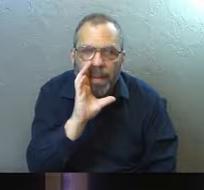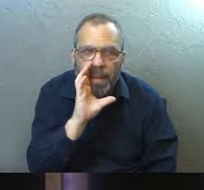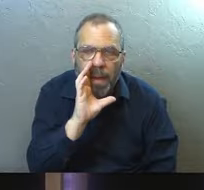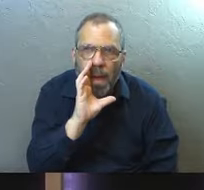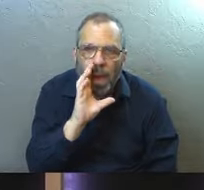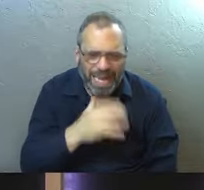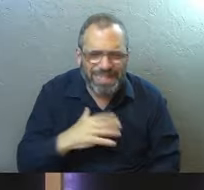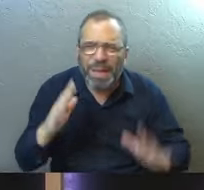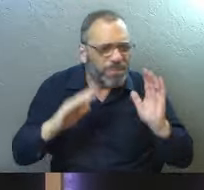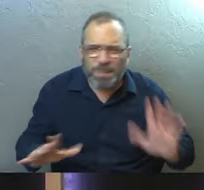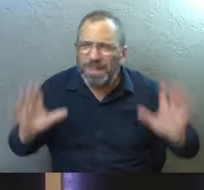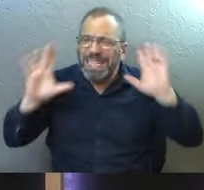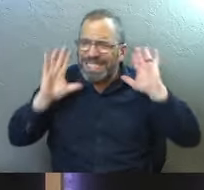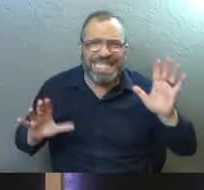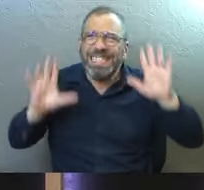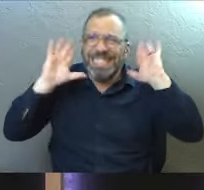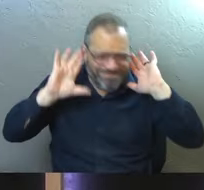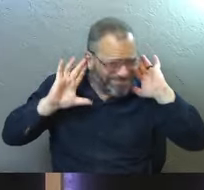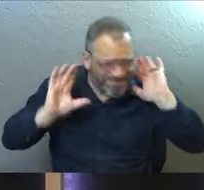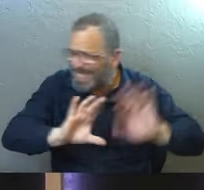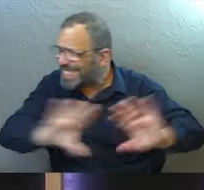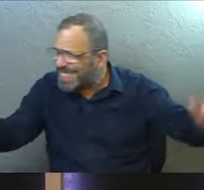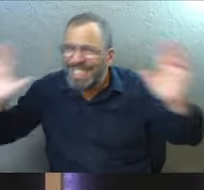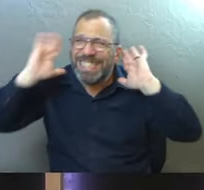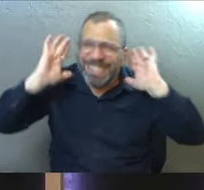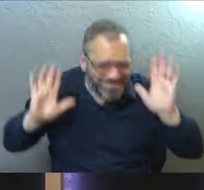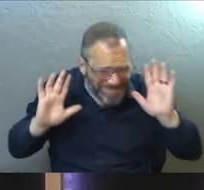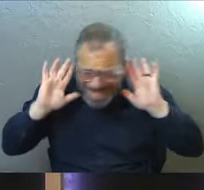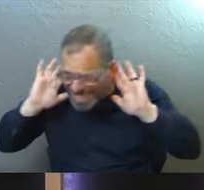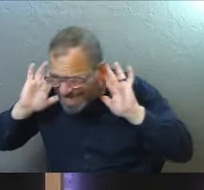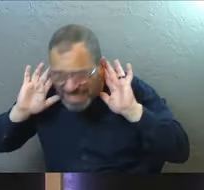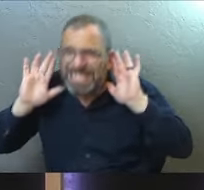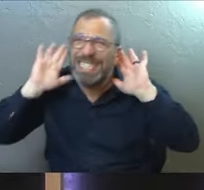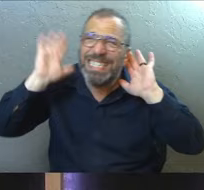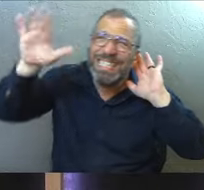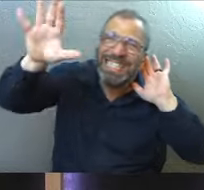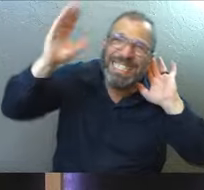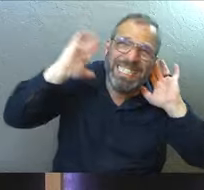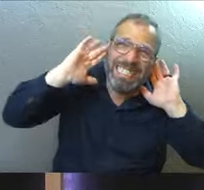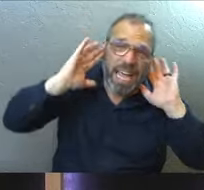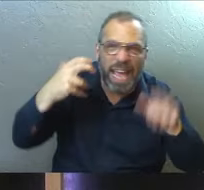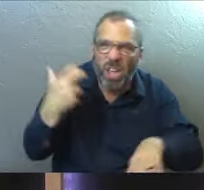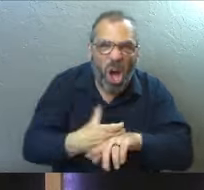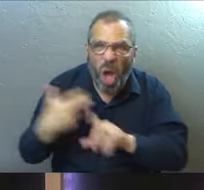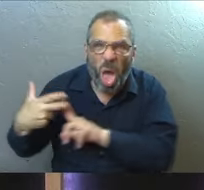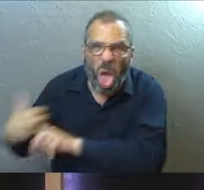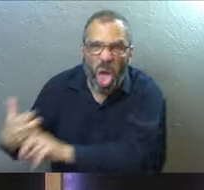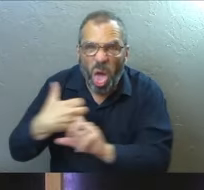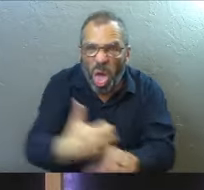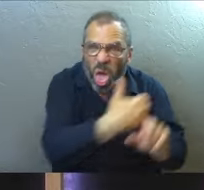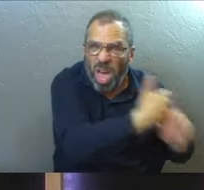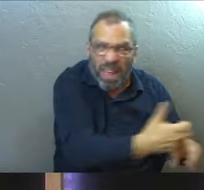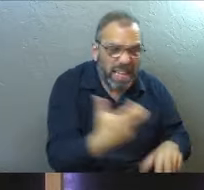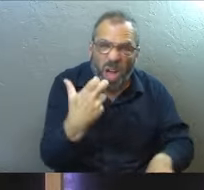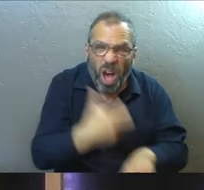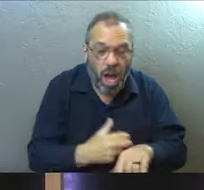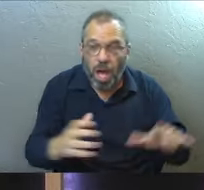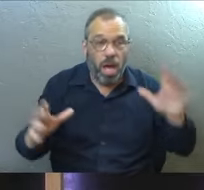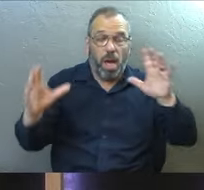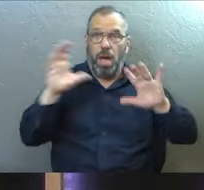man, is it hard to hear that? Is it hard to feel close? Is it hard to trust when there's so many things pulling us in every